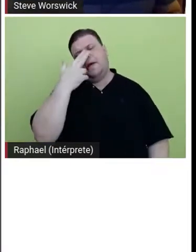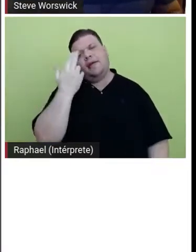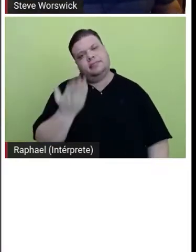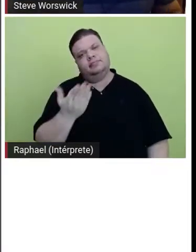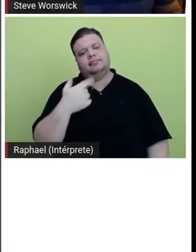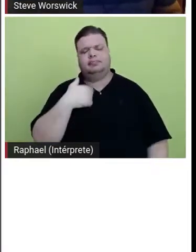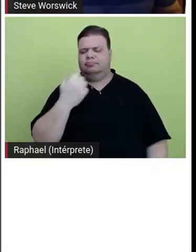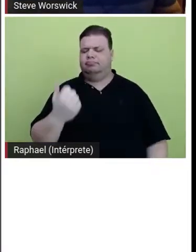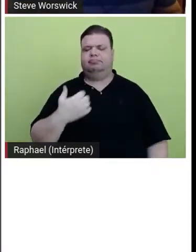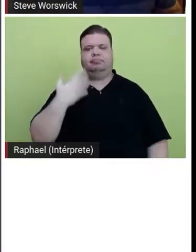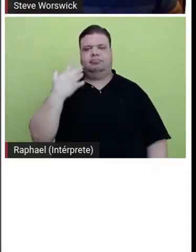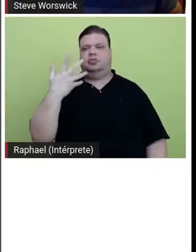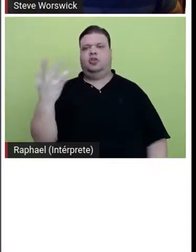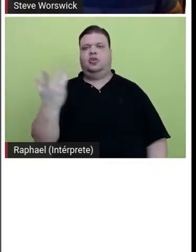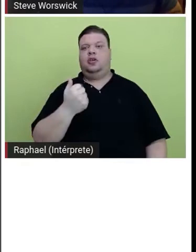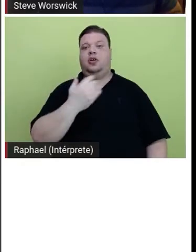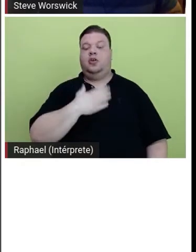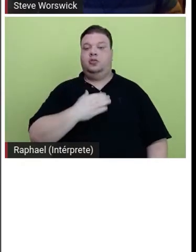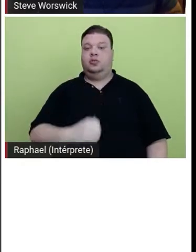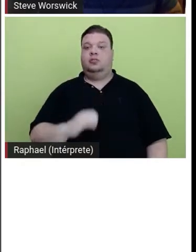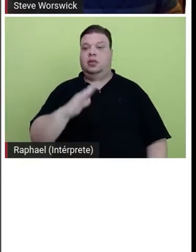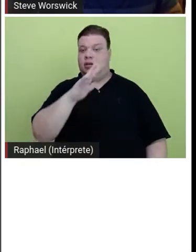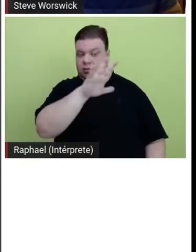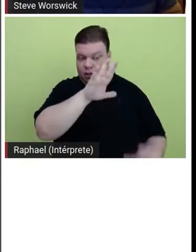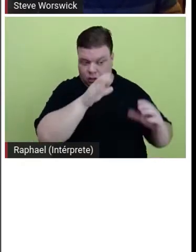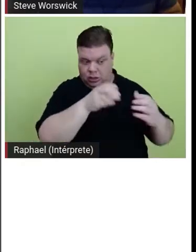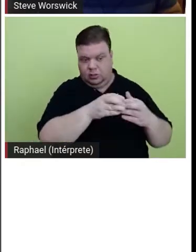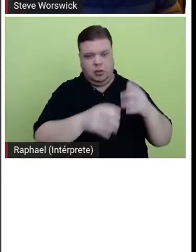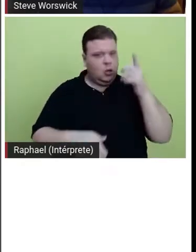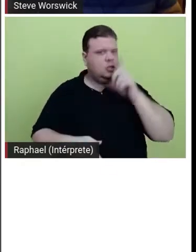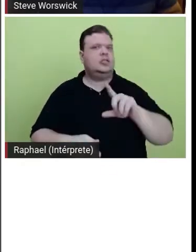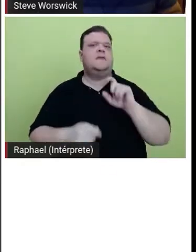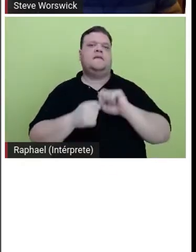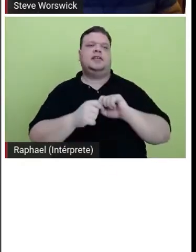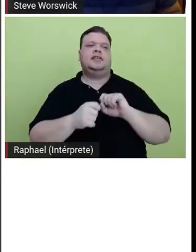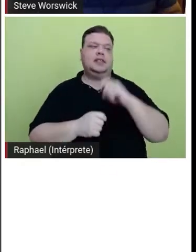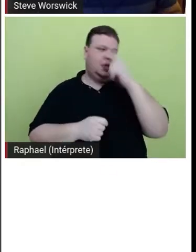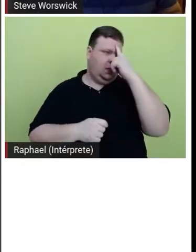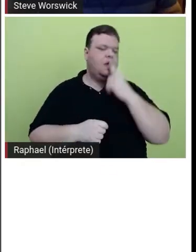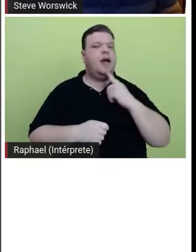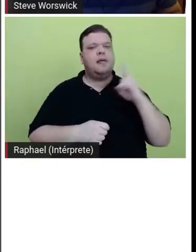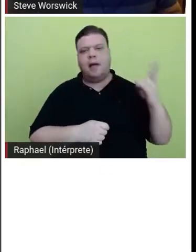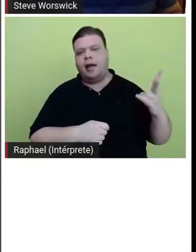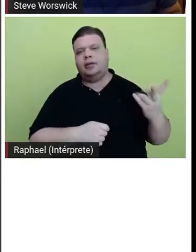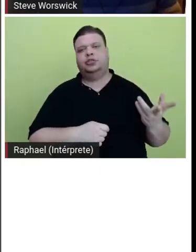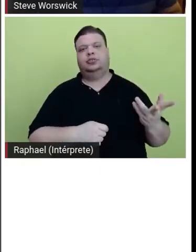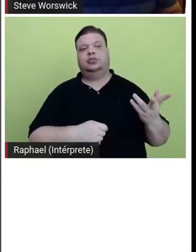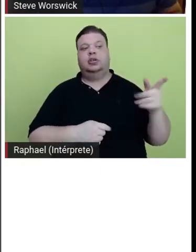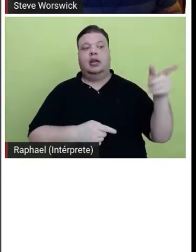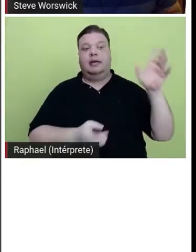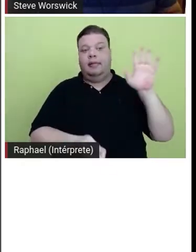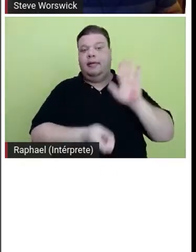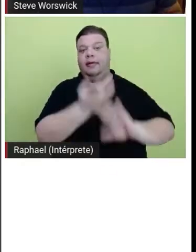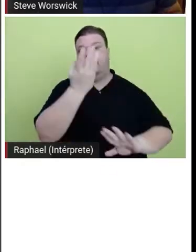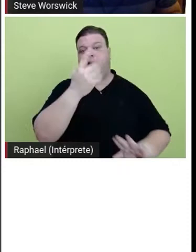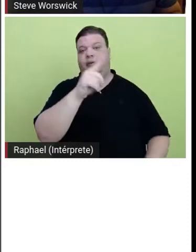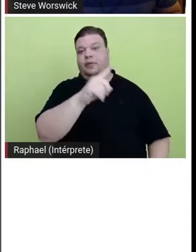But I get people saying, no, that's not a, that's a real person. That's not an avatar.